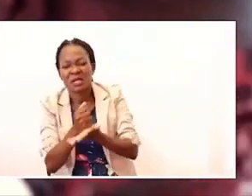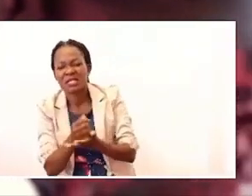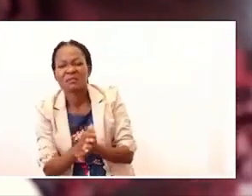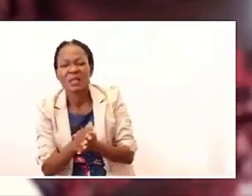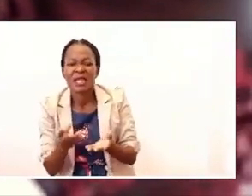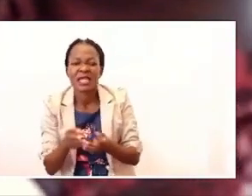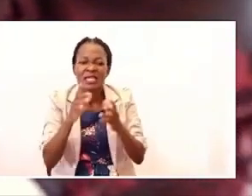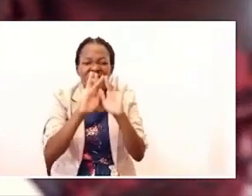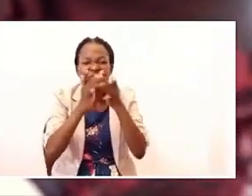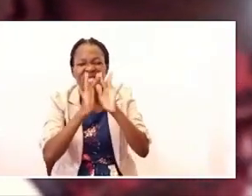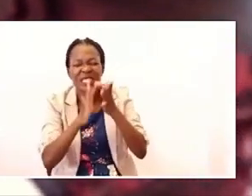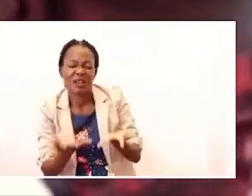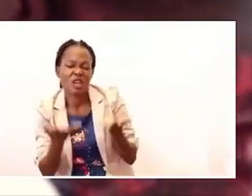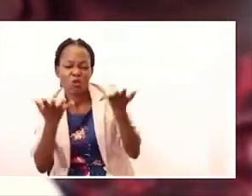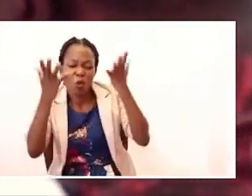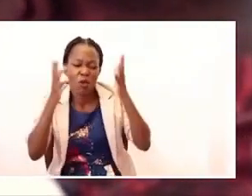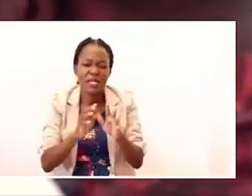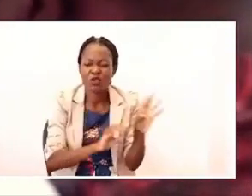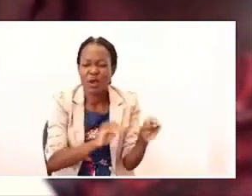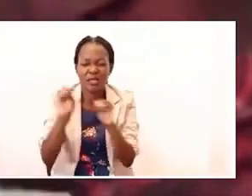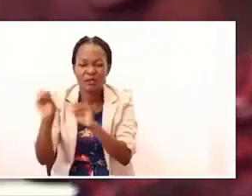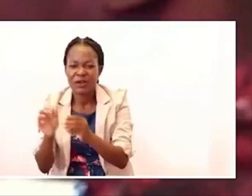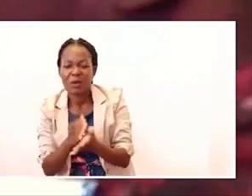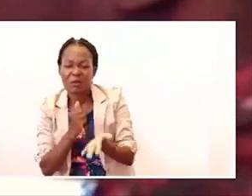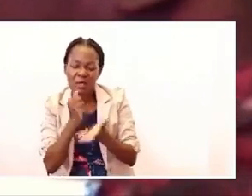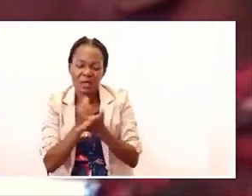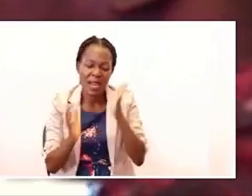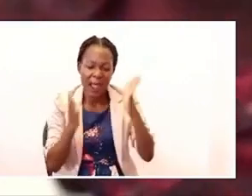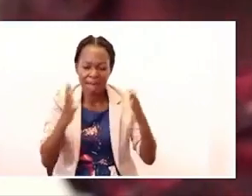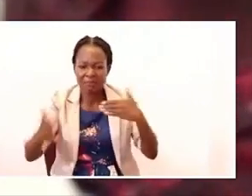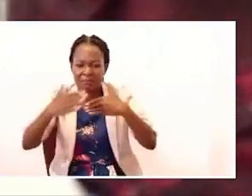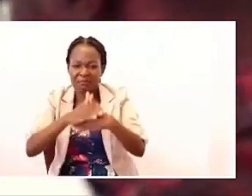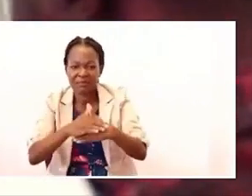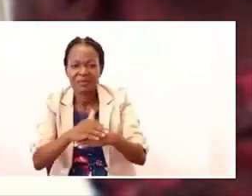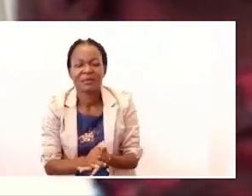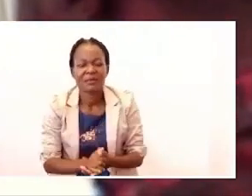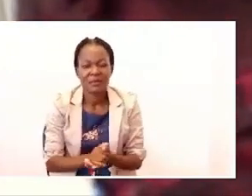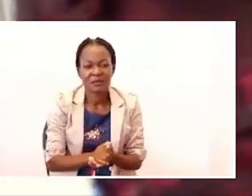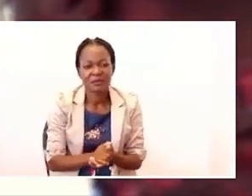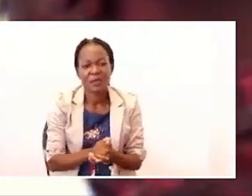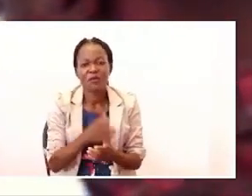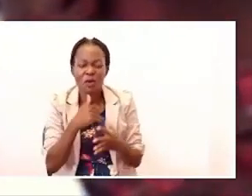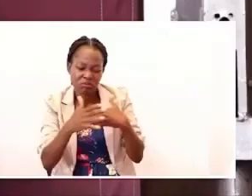to ensure that it closes the gap in the inadequacy of capital arising from mopping up excess liquidity.